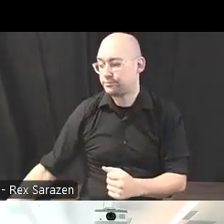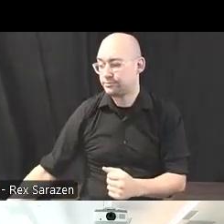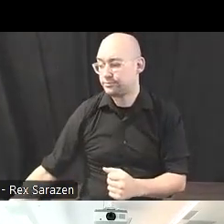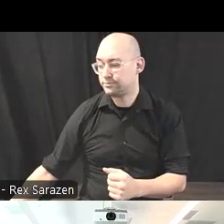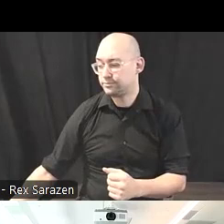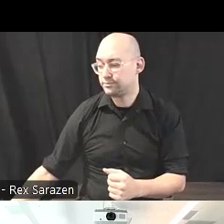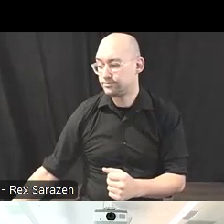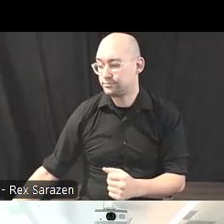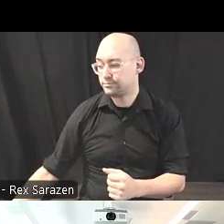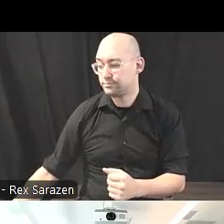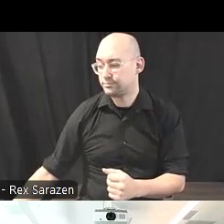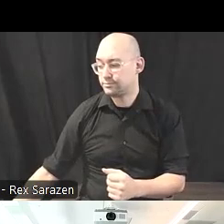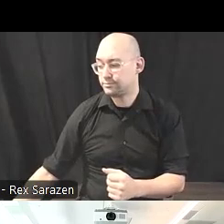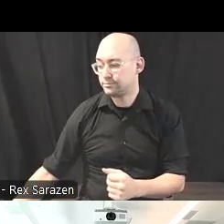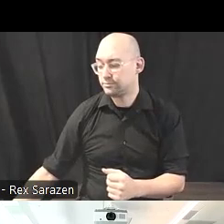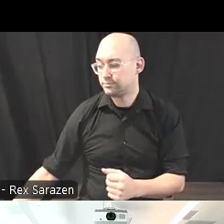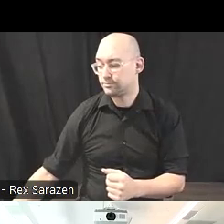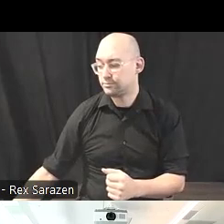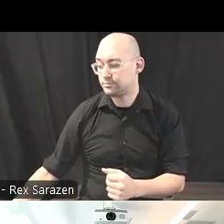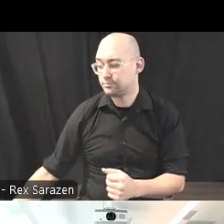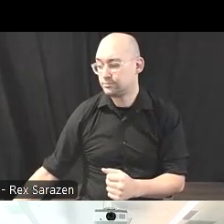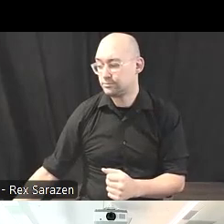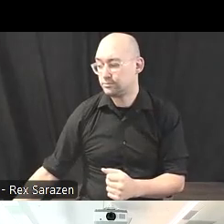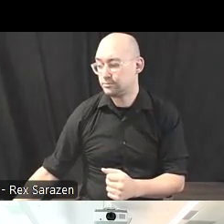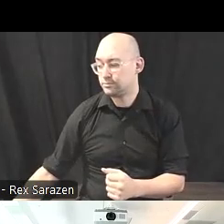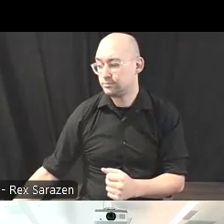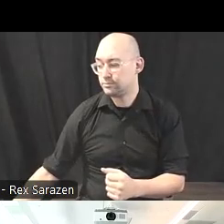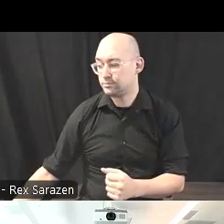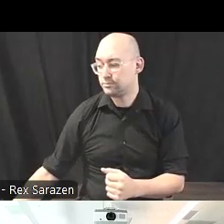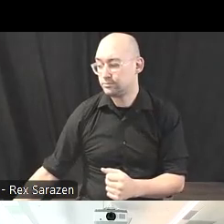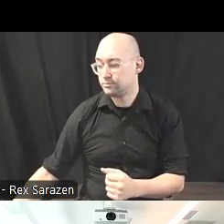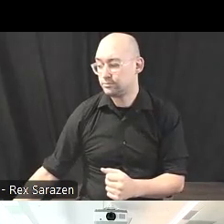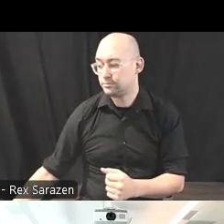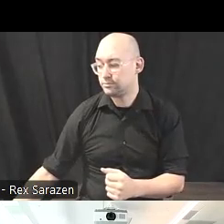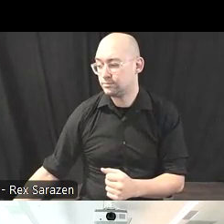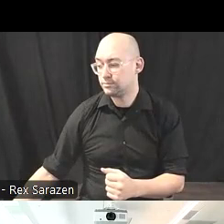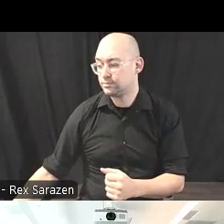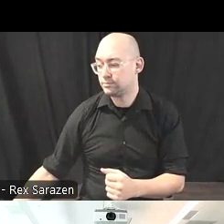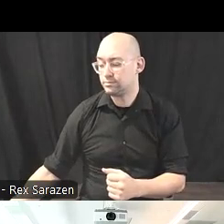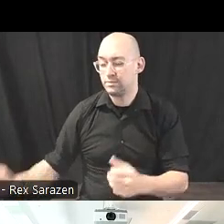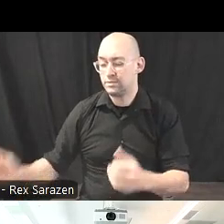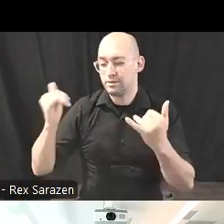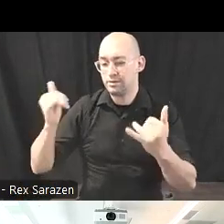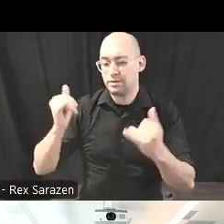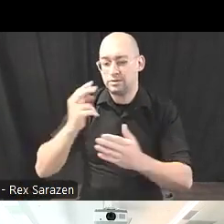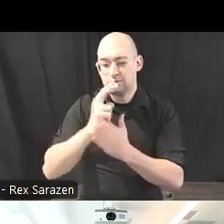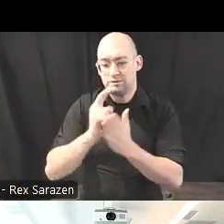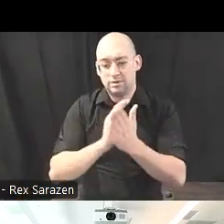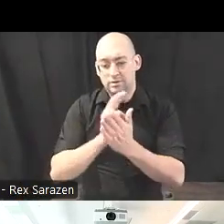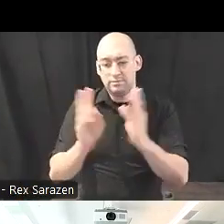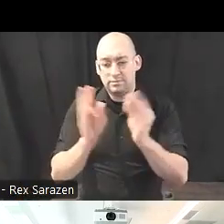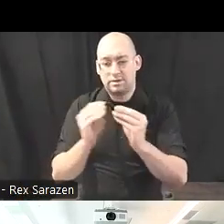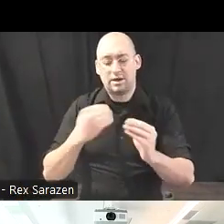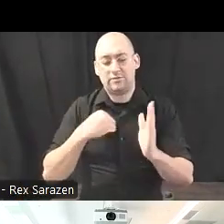There we go. And I think just about everyone is joining us today. And in today's 2-hour meeting, this is the agenda that we will